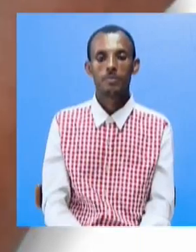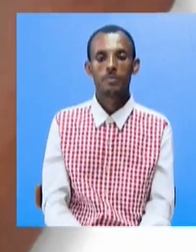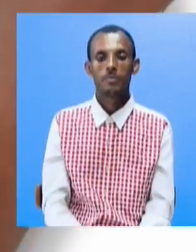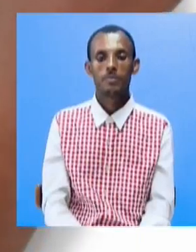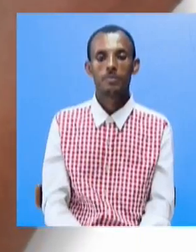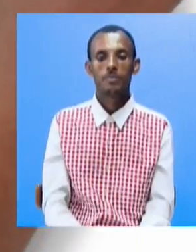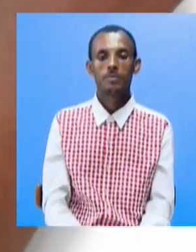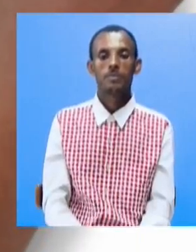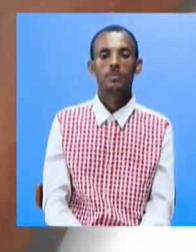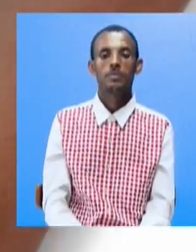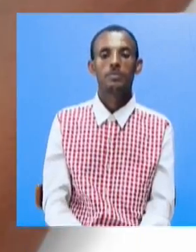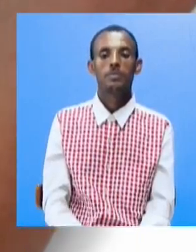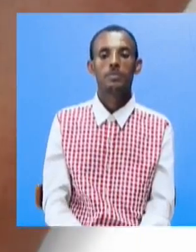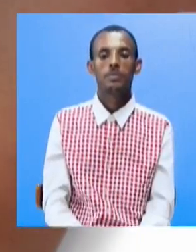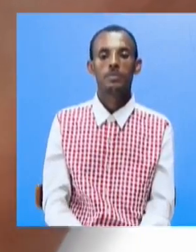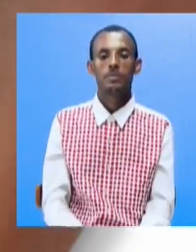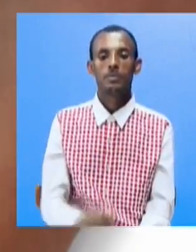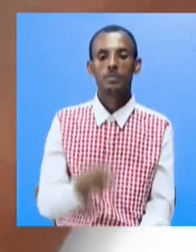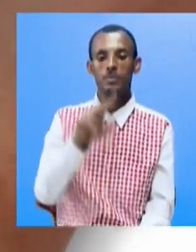20